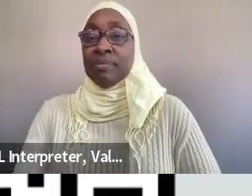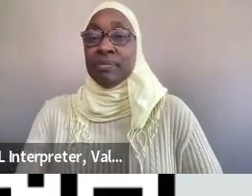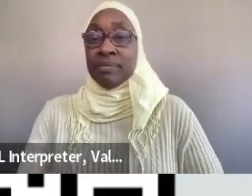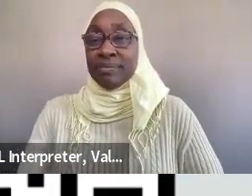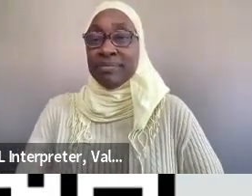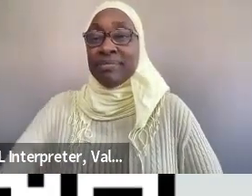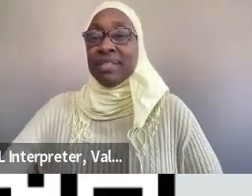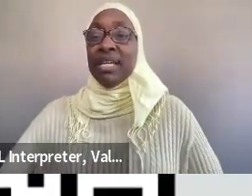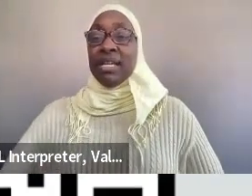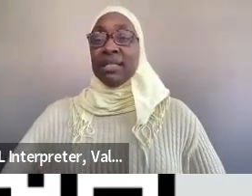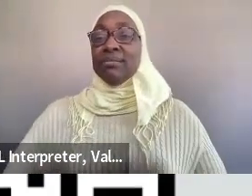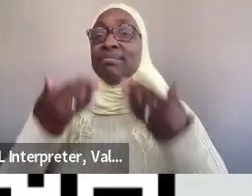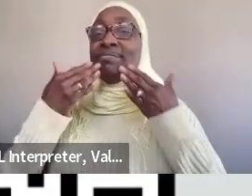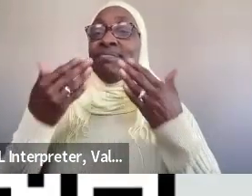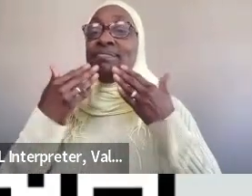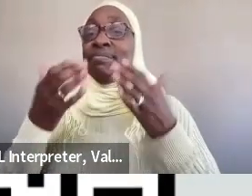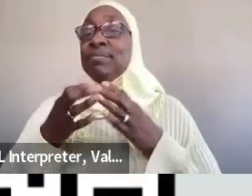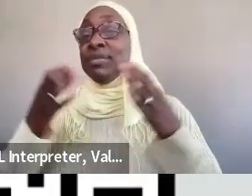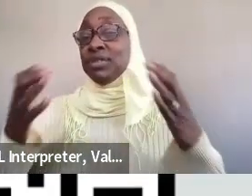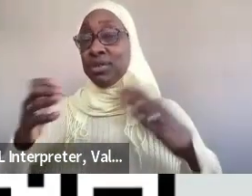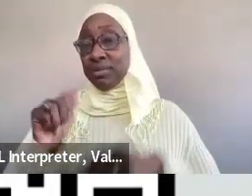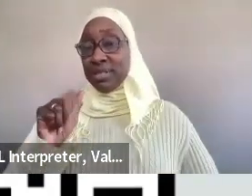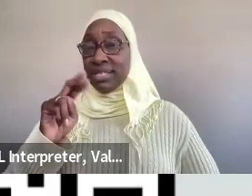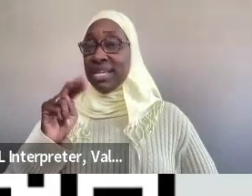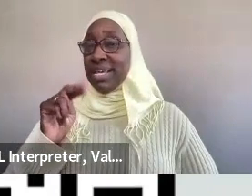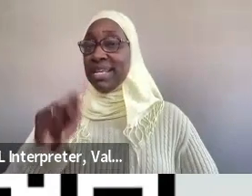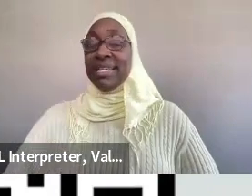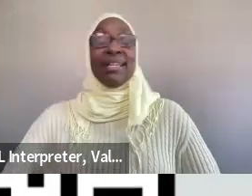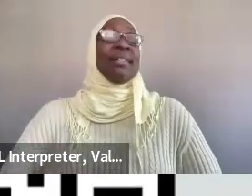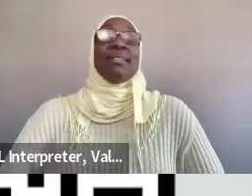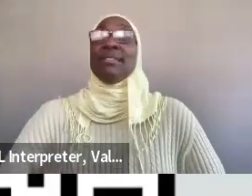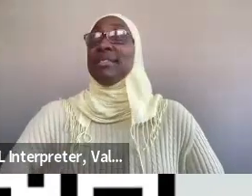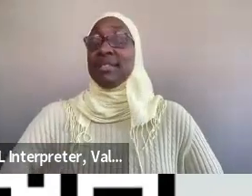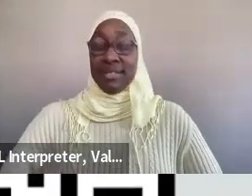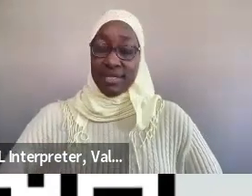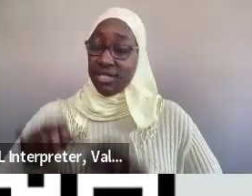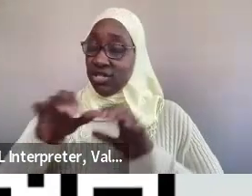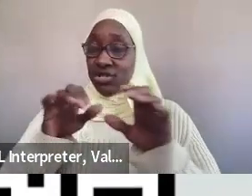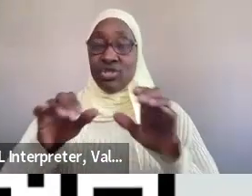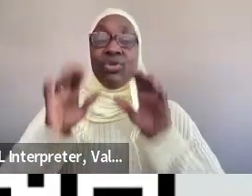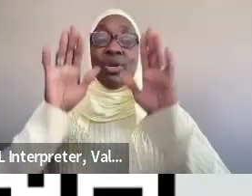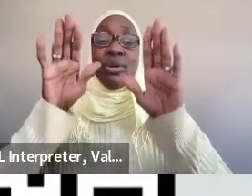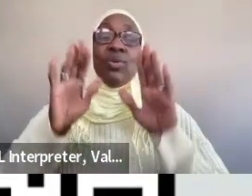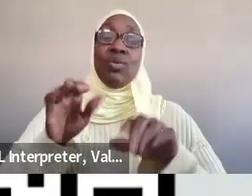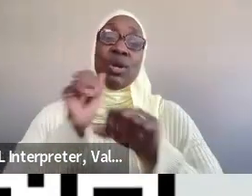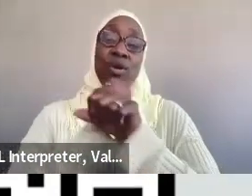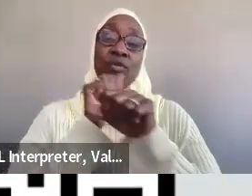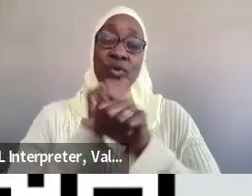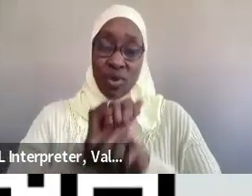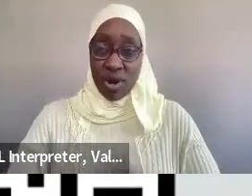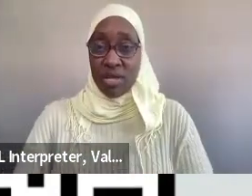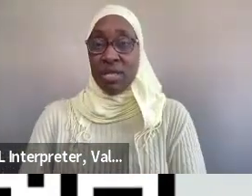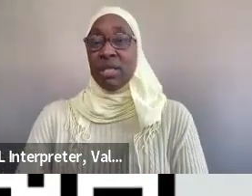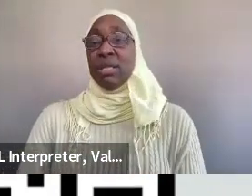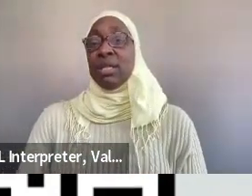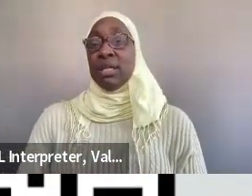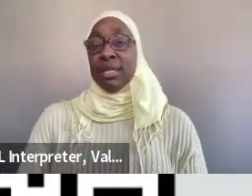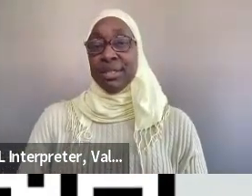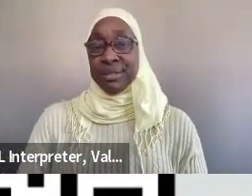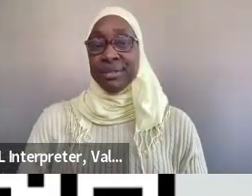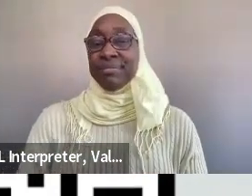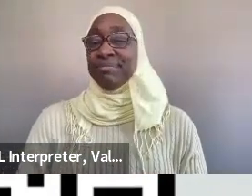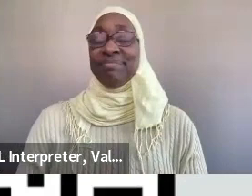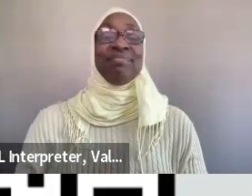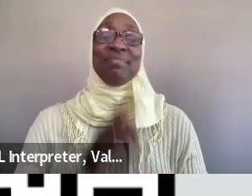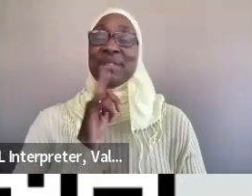Thanks so much, Emma. You're doing wonderful work, and we're getting inspiration from all the